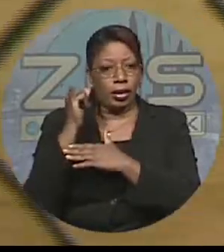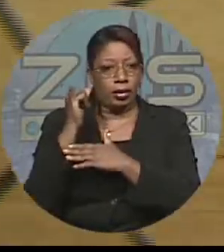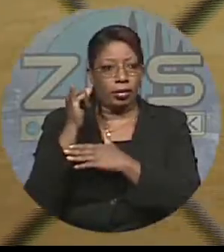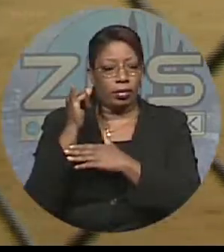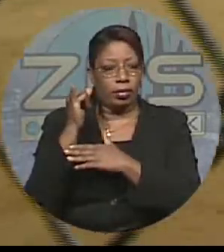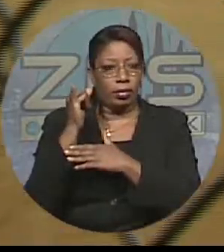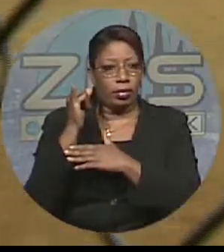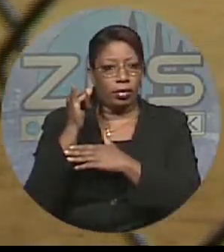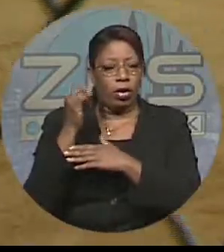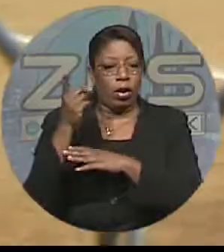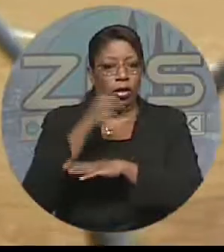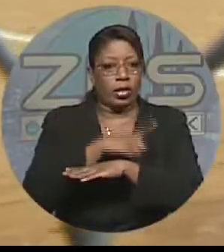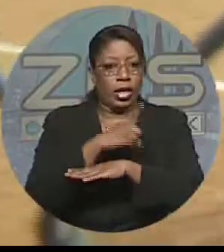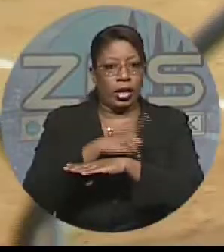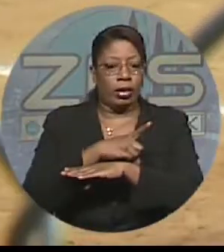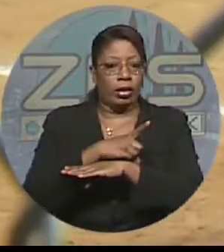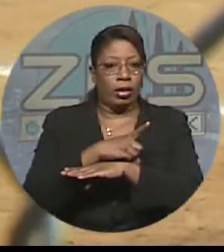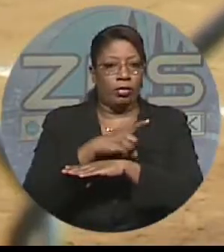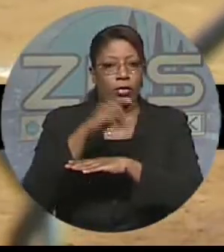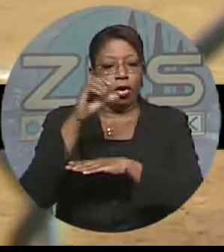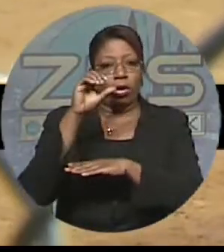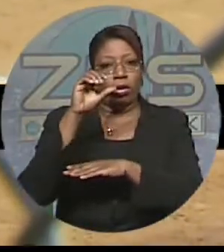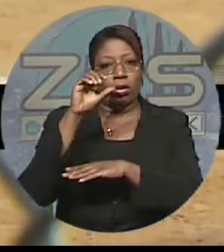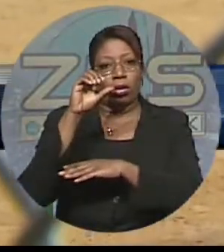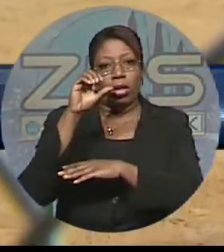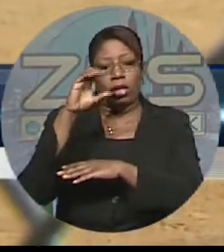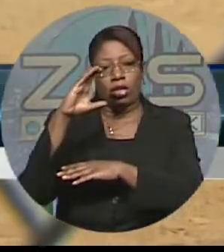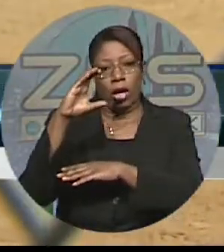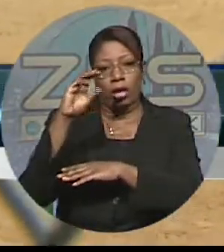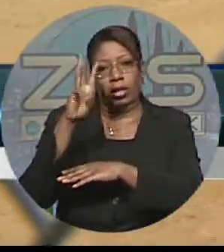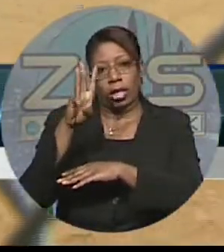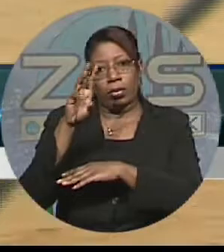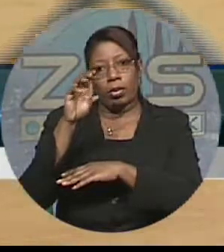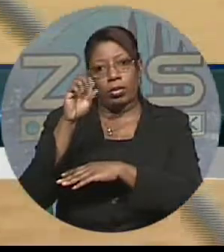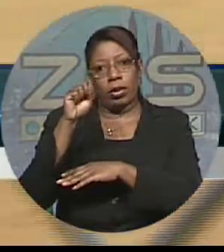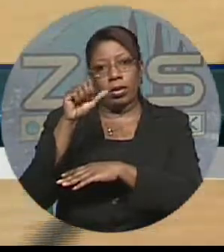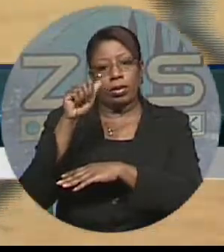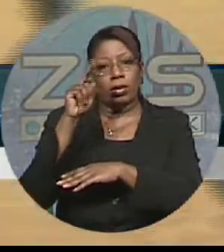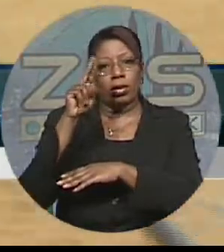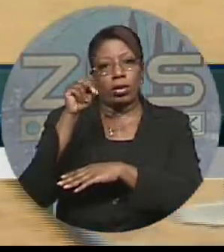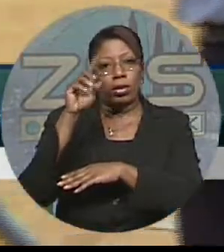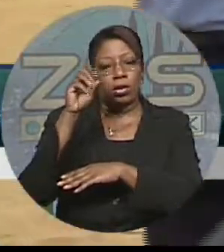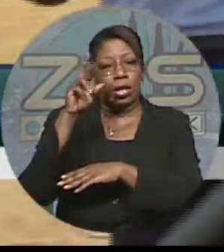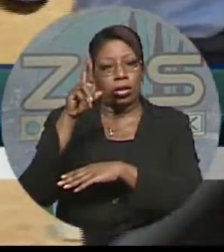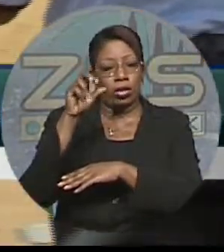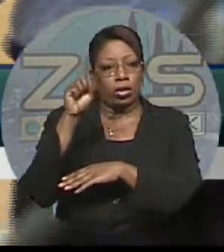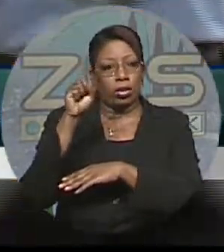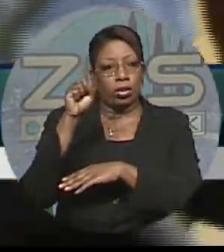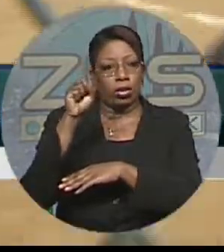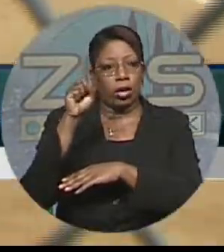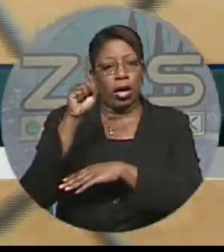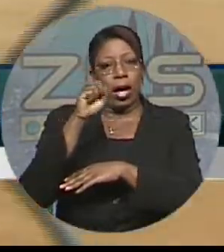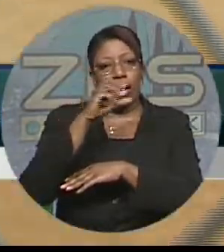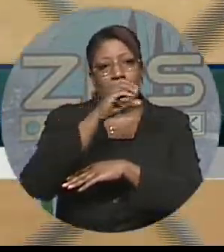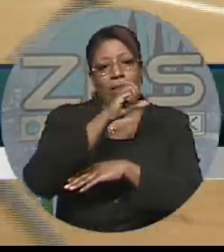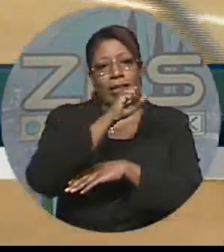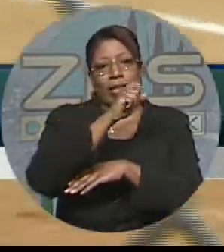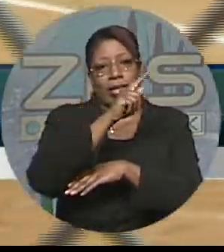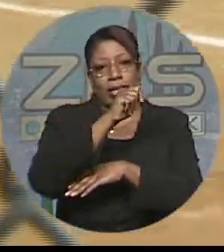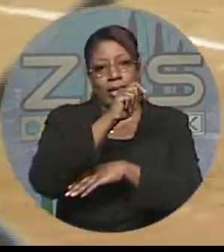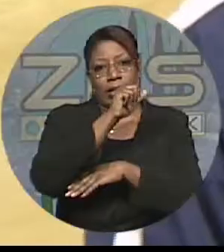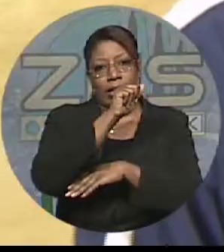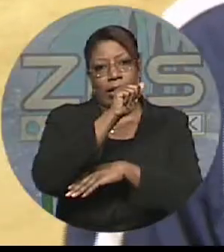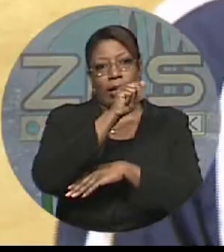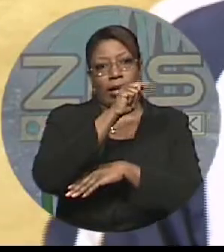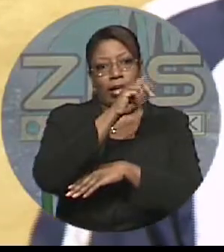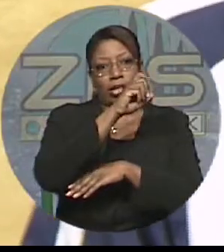extremely rough day for Charles W. Saunders. First, their junior girls got eliminated by St. Andrews junior girls